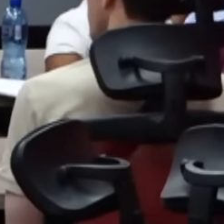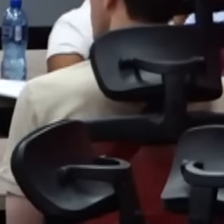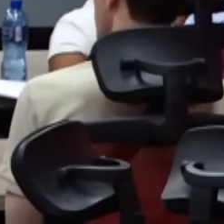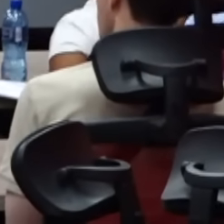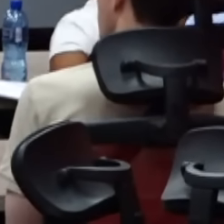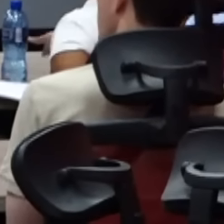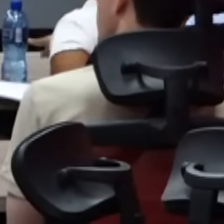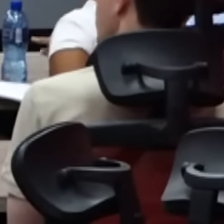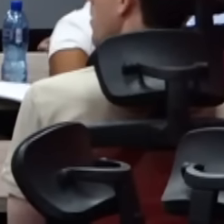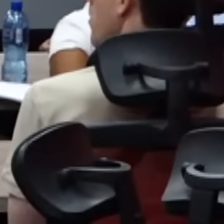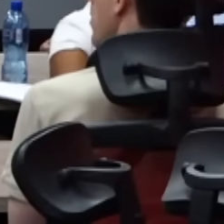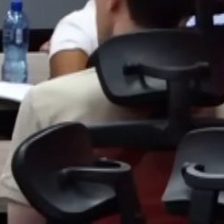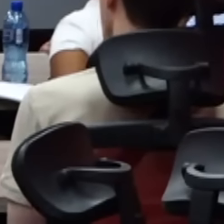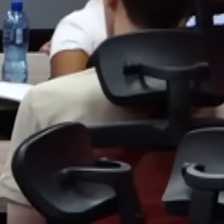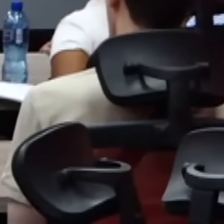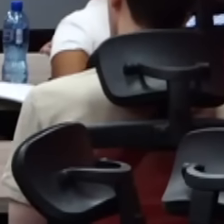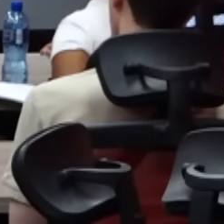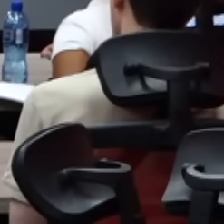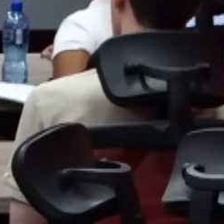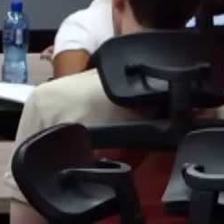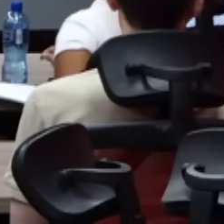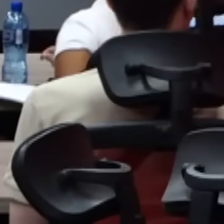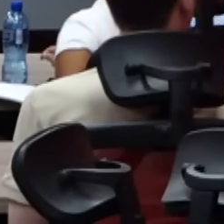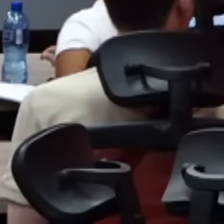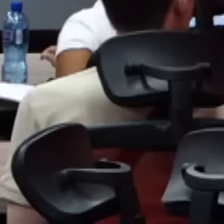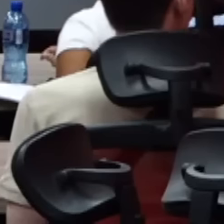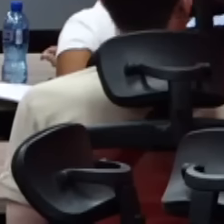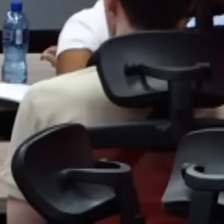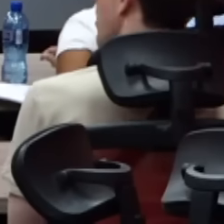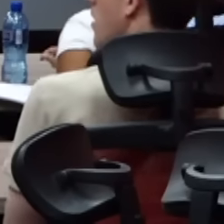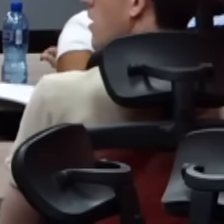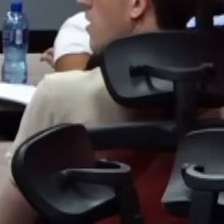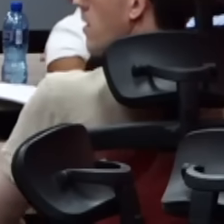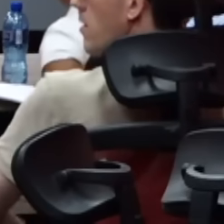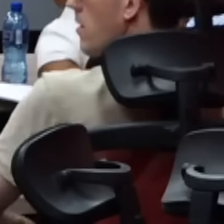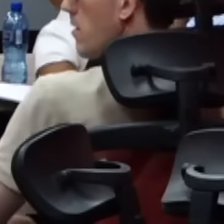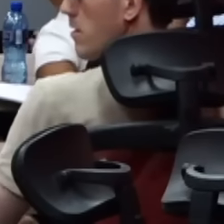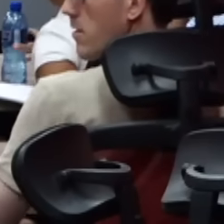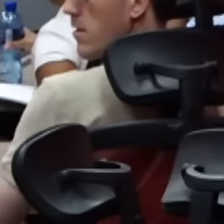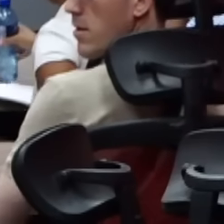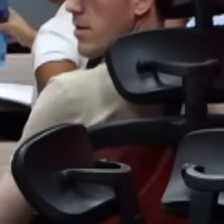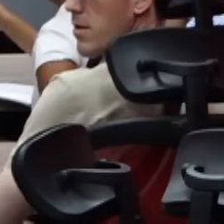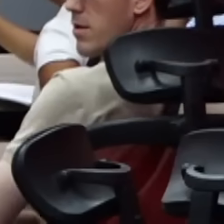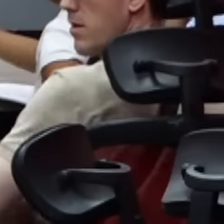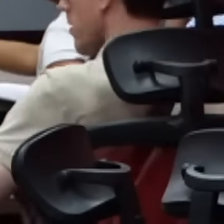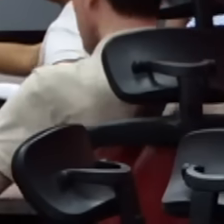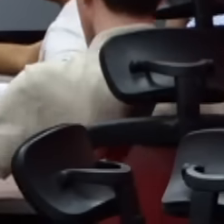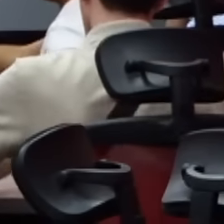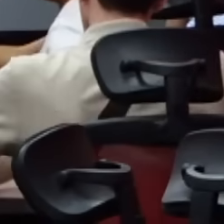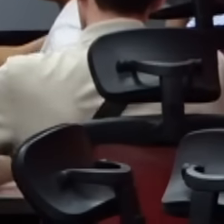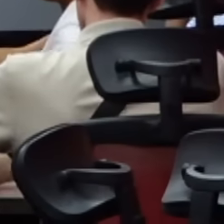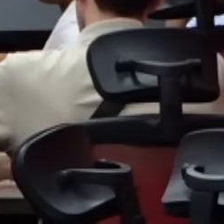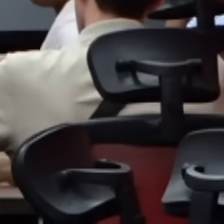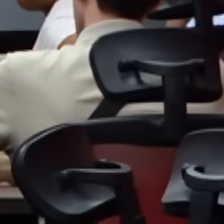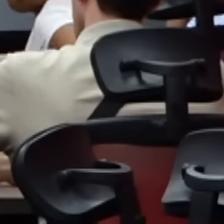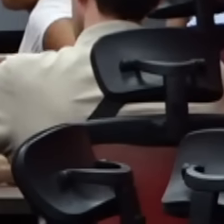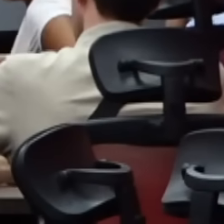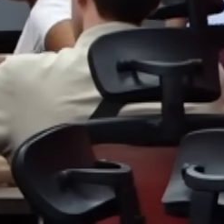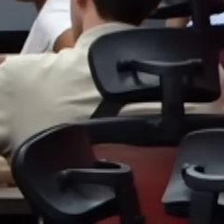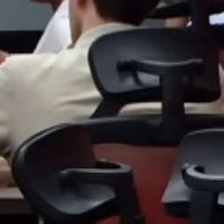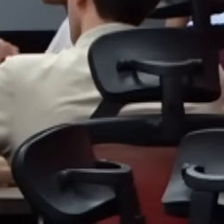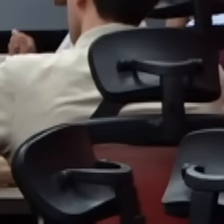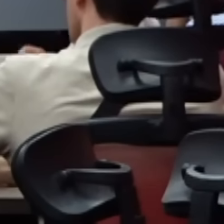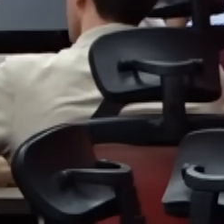is, Mr. Malema, you've been heard before saying that not only you actually, even a lot of pundits, academics, saying that the